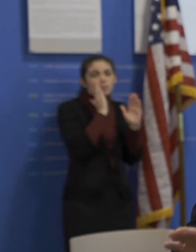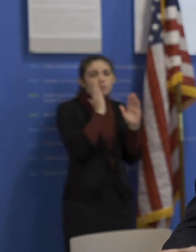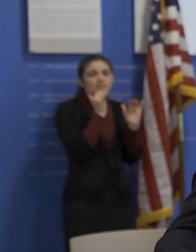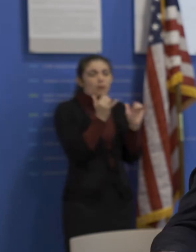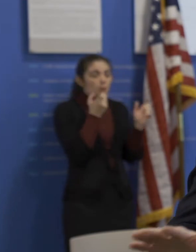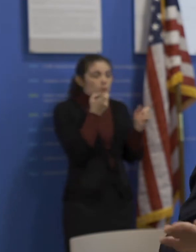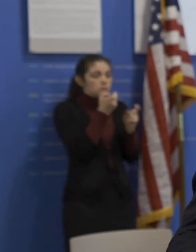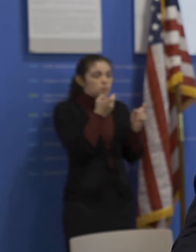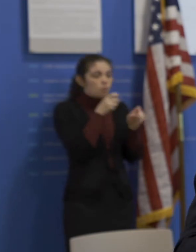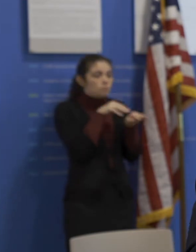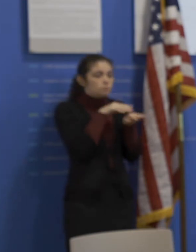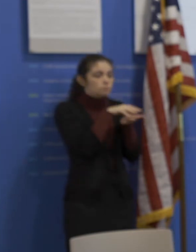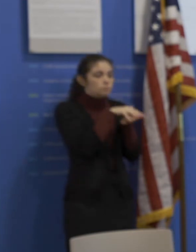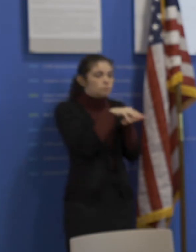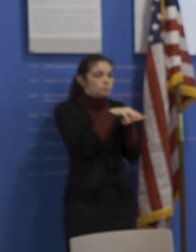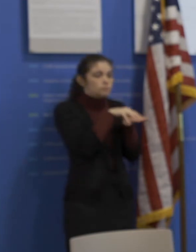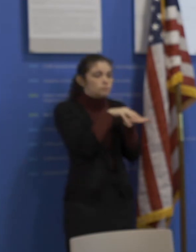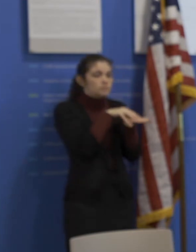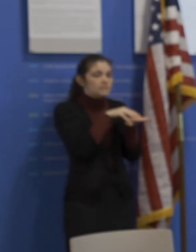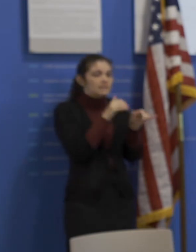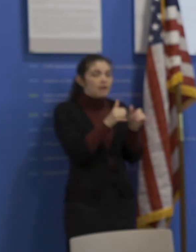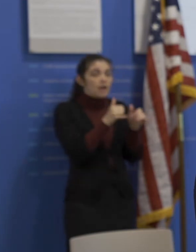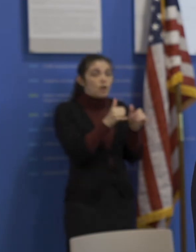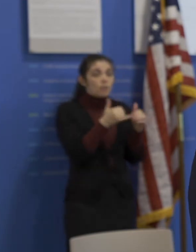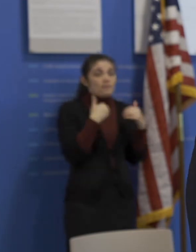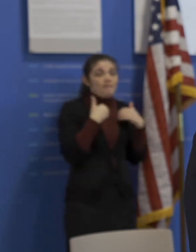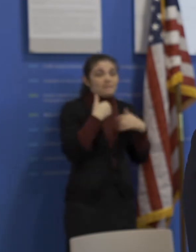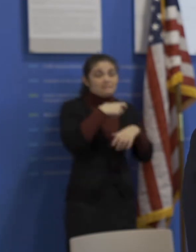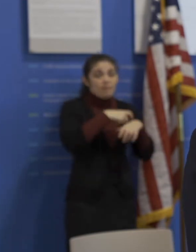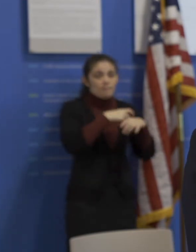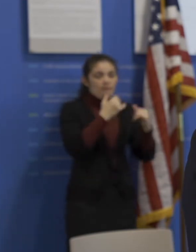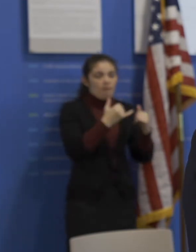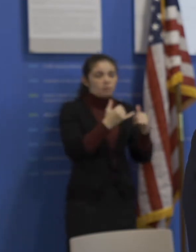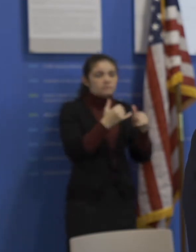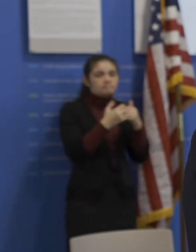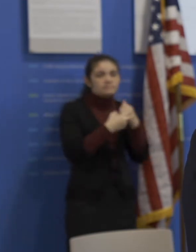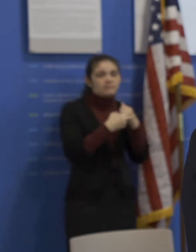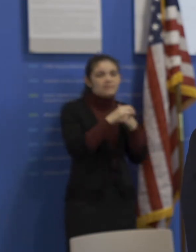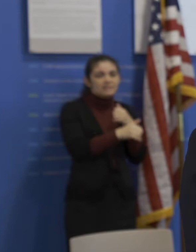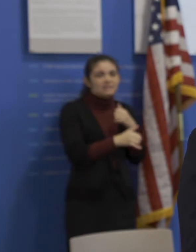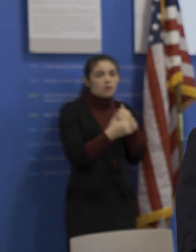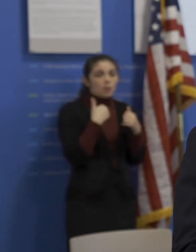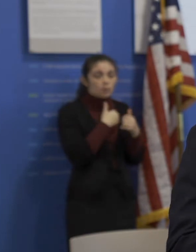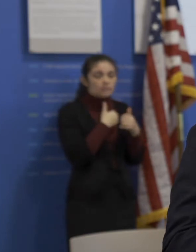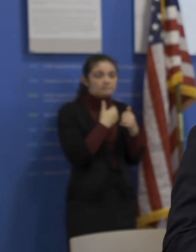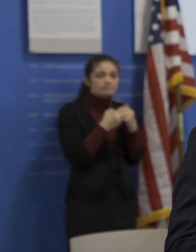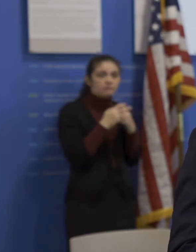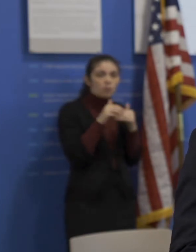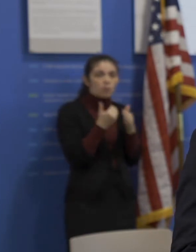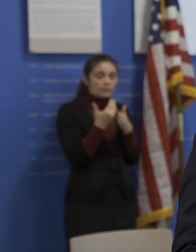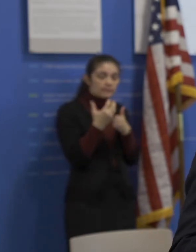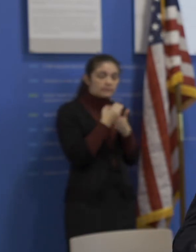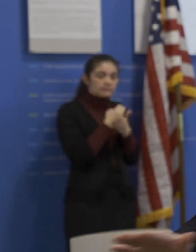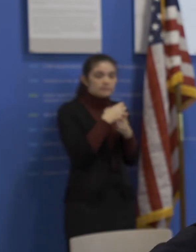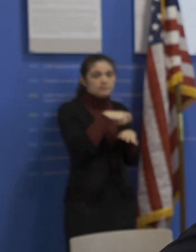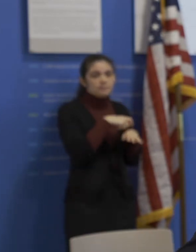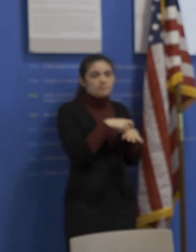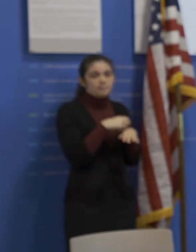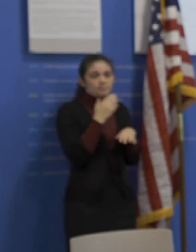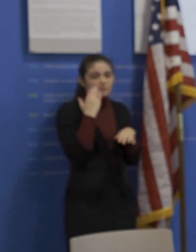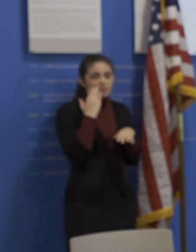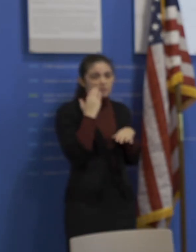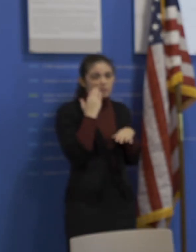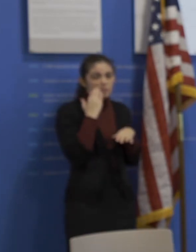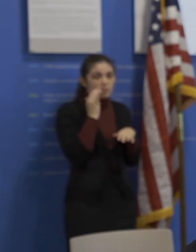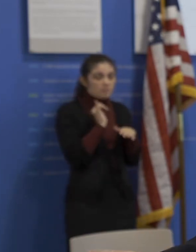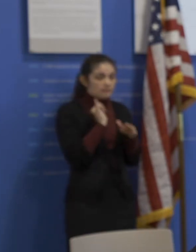we're controlling the flow of things. We're buying time. We're buying time to make sure that the